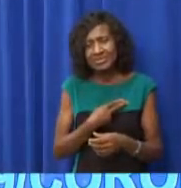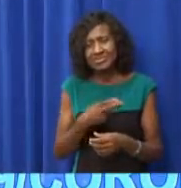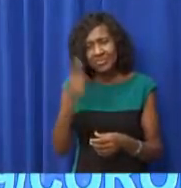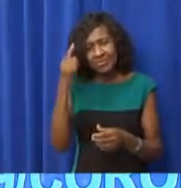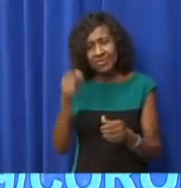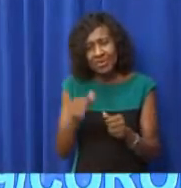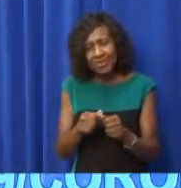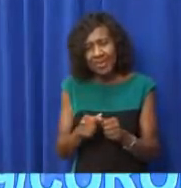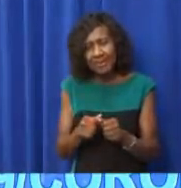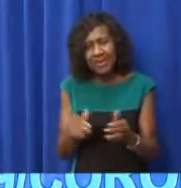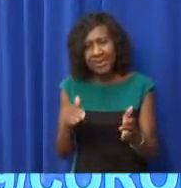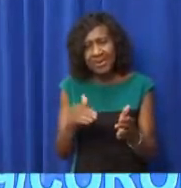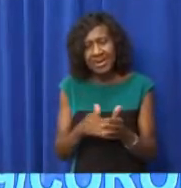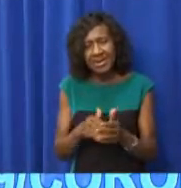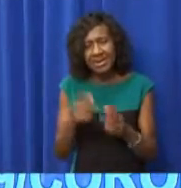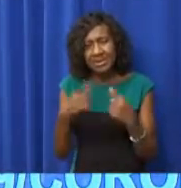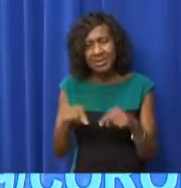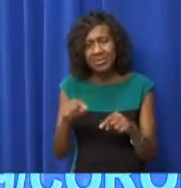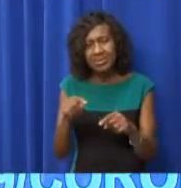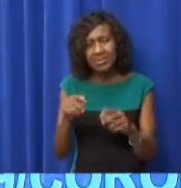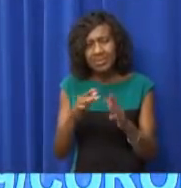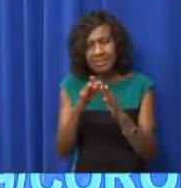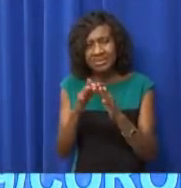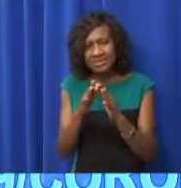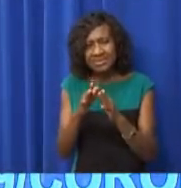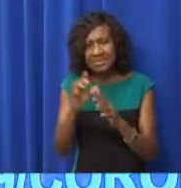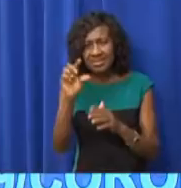reminder, of course, again, to go online to